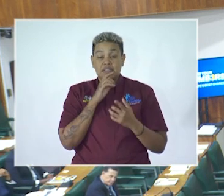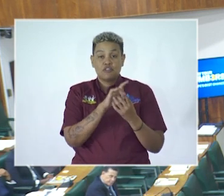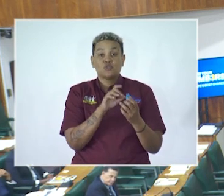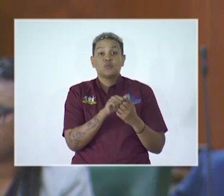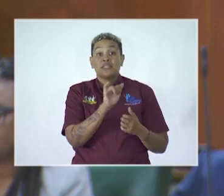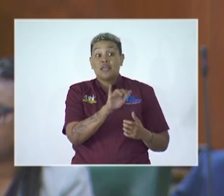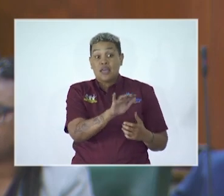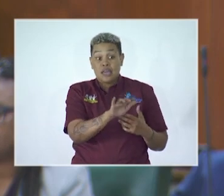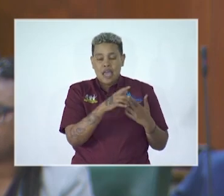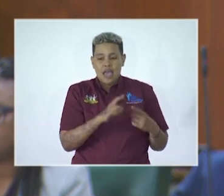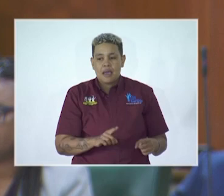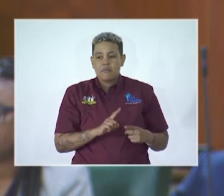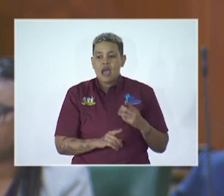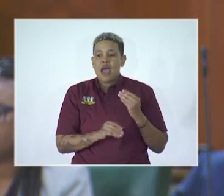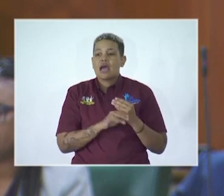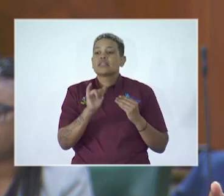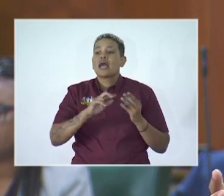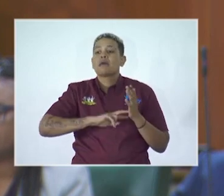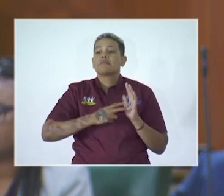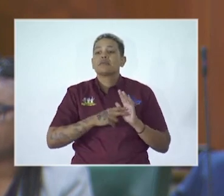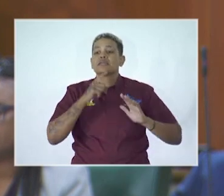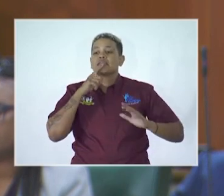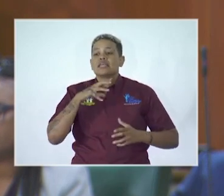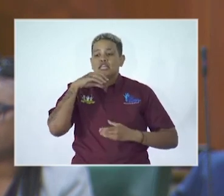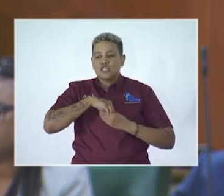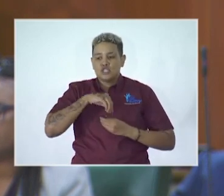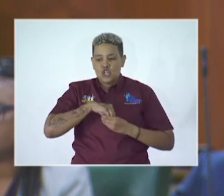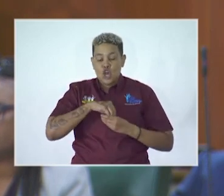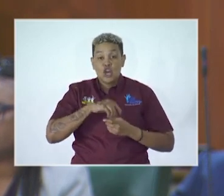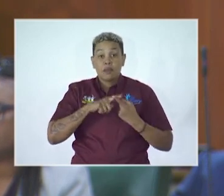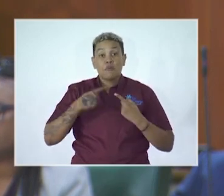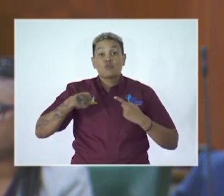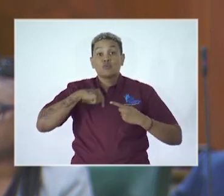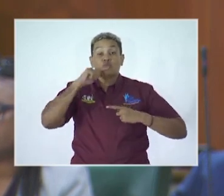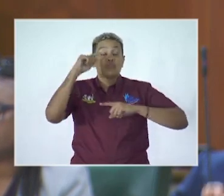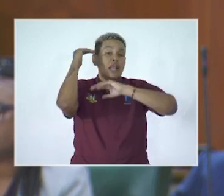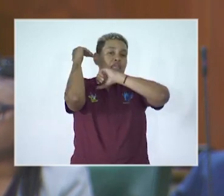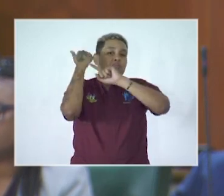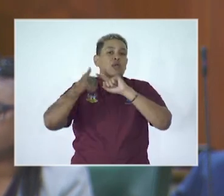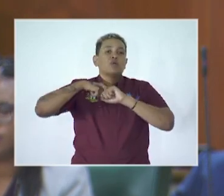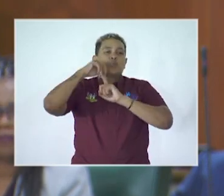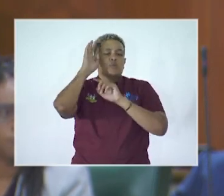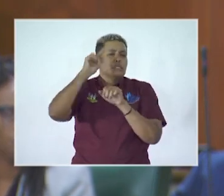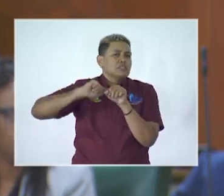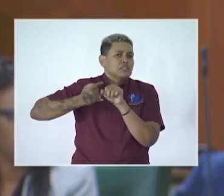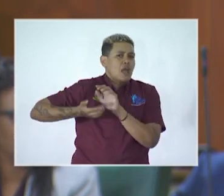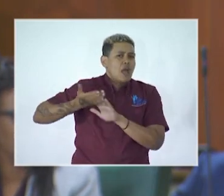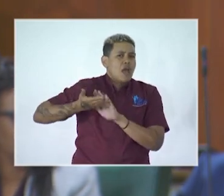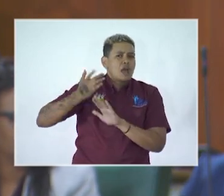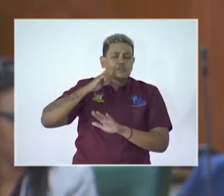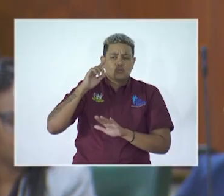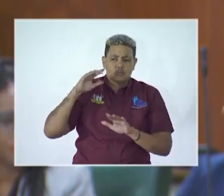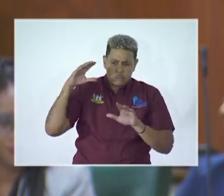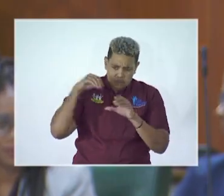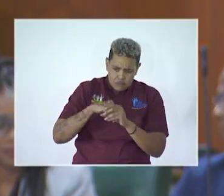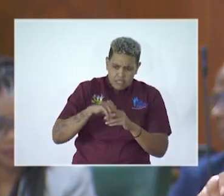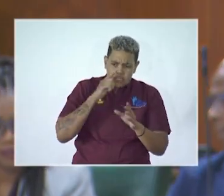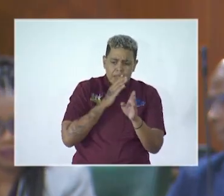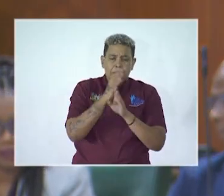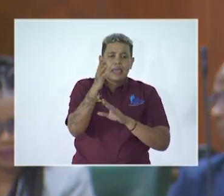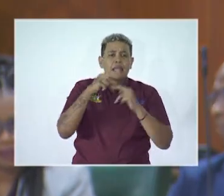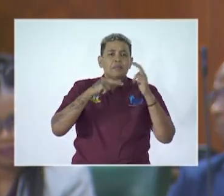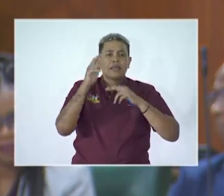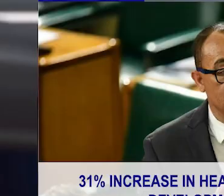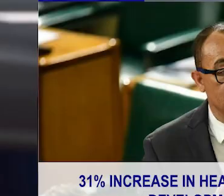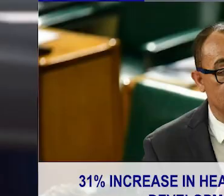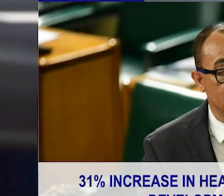with that, and that means the internals, and we expect that we will begin to reoccupy the main building by the